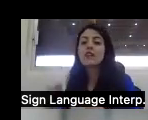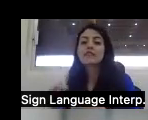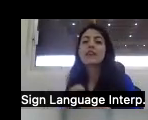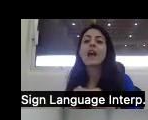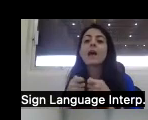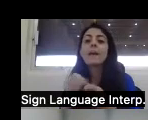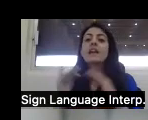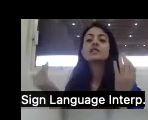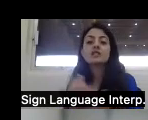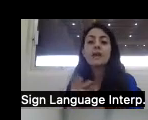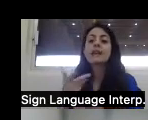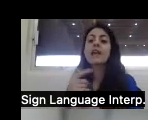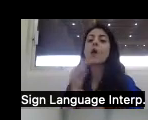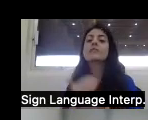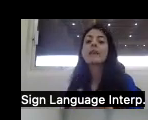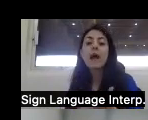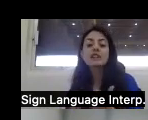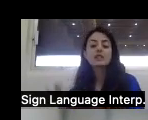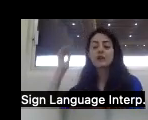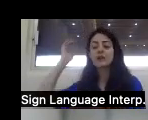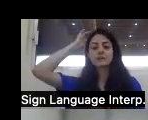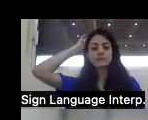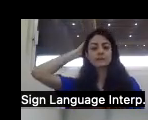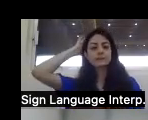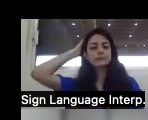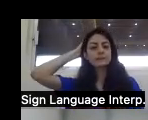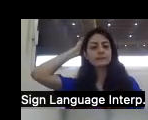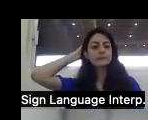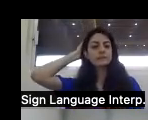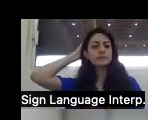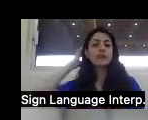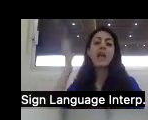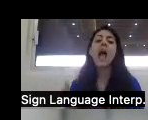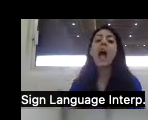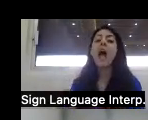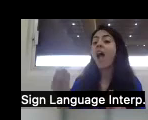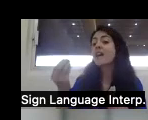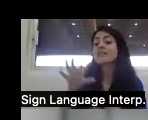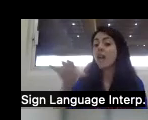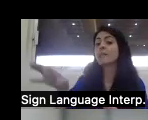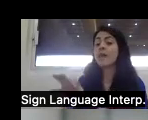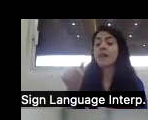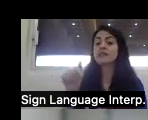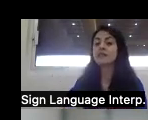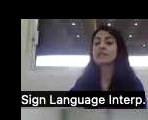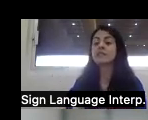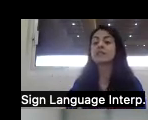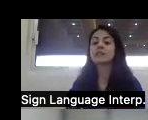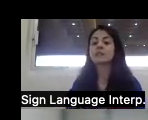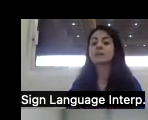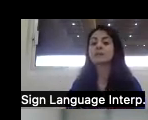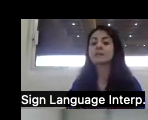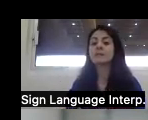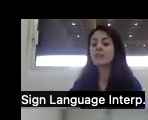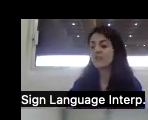benefits. However, most countries in the region lack comprehensive tax-funded dedicated disability benefits. They exist only in some